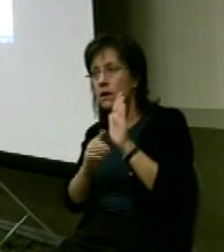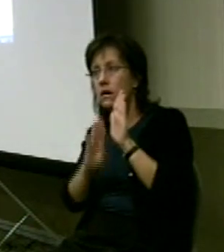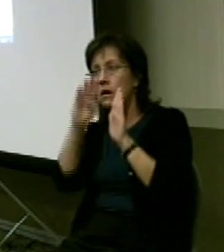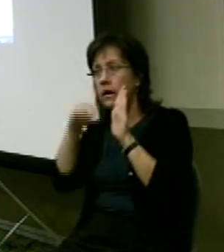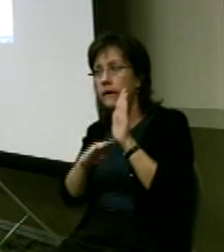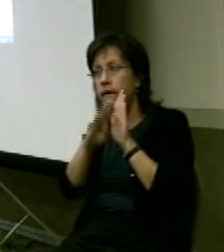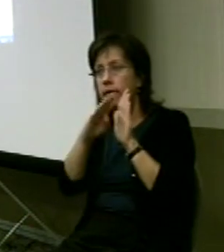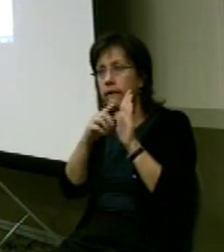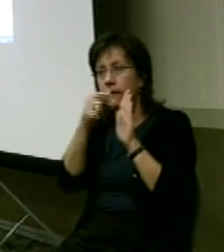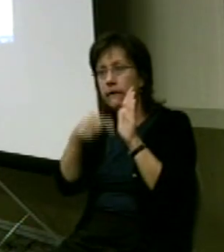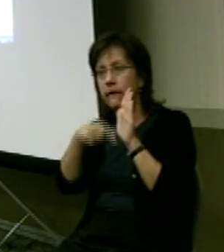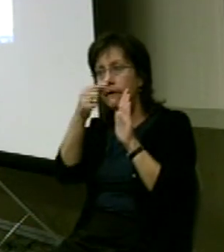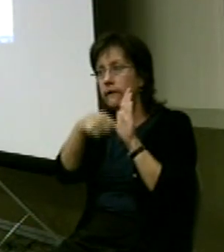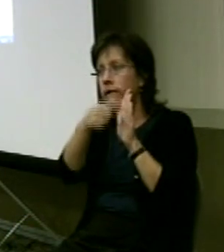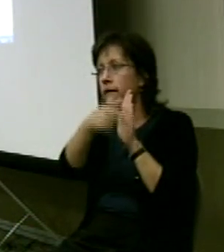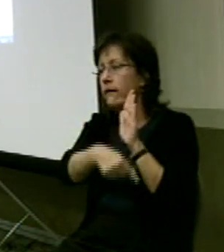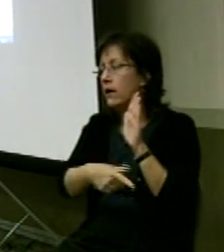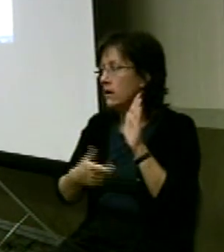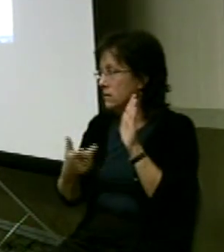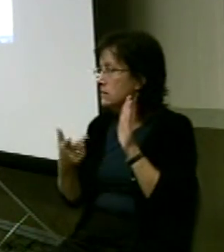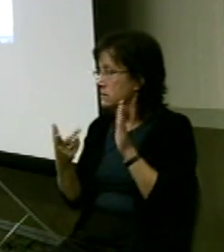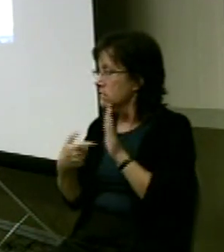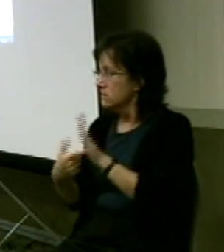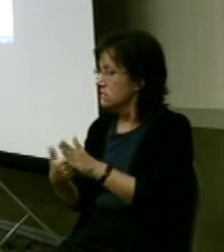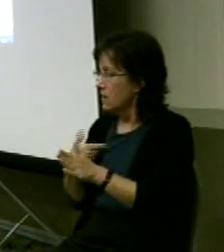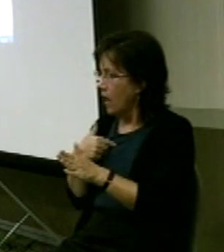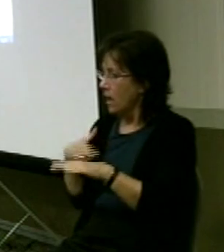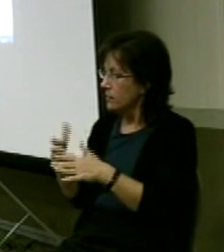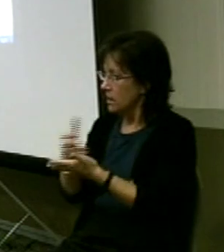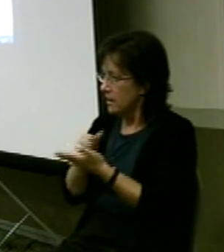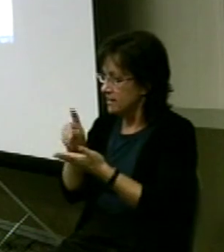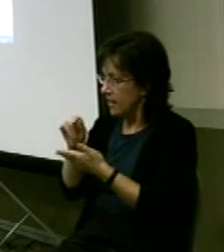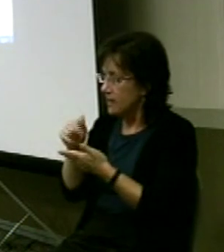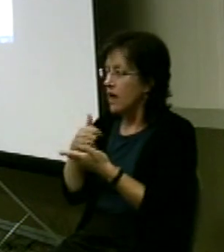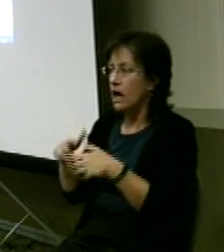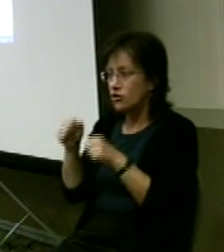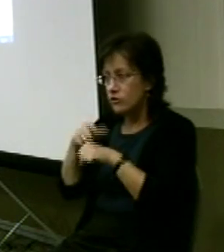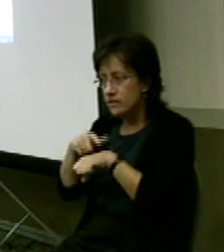going to show people that you have collected data, you've taken the time to